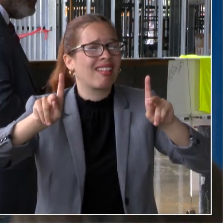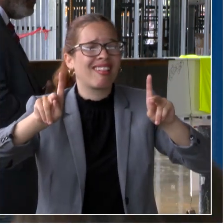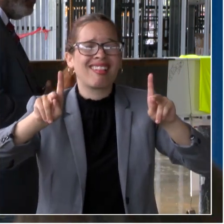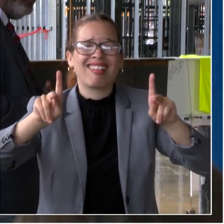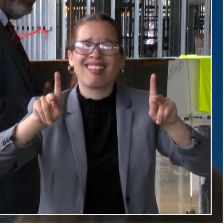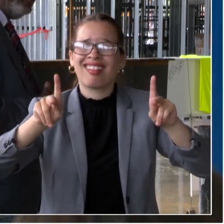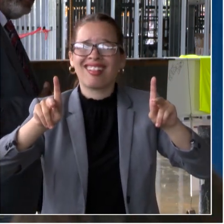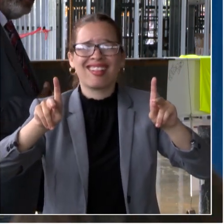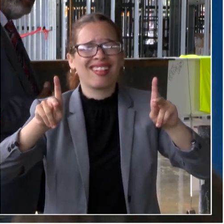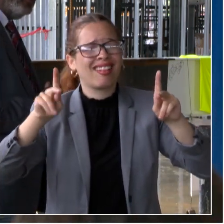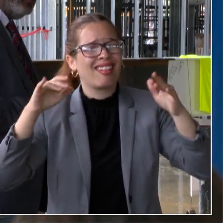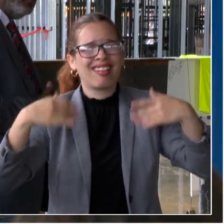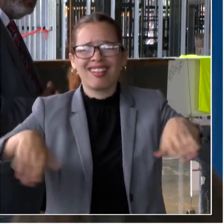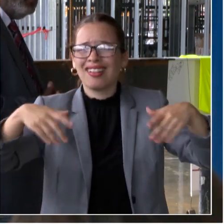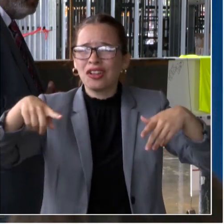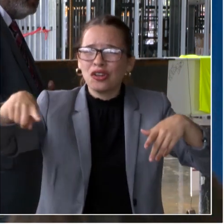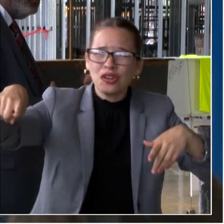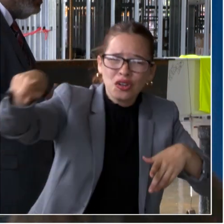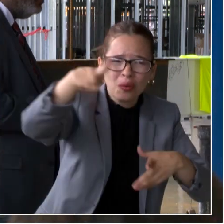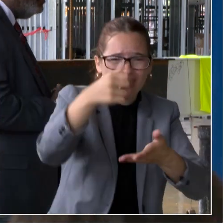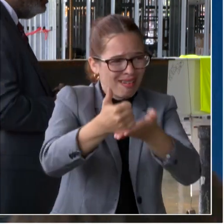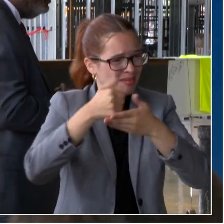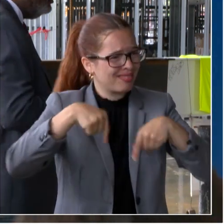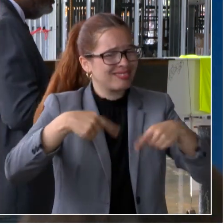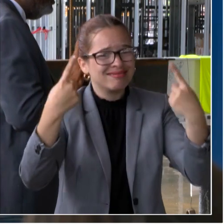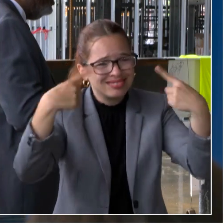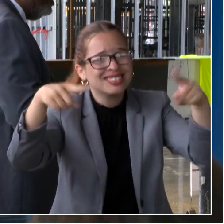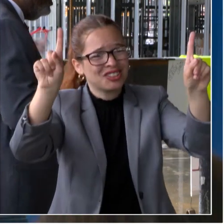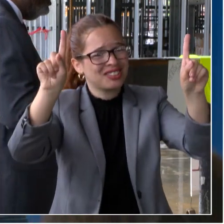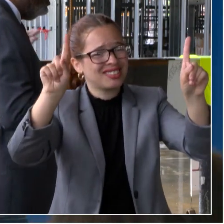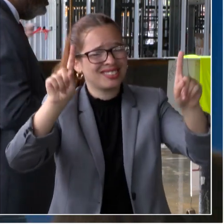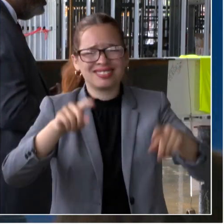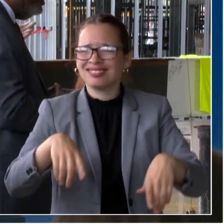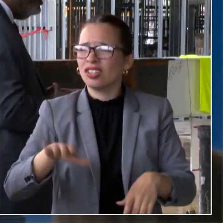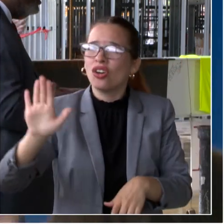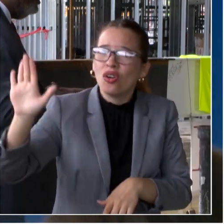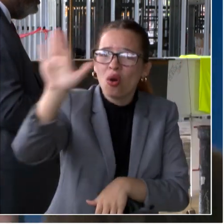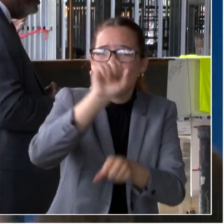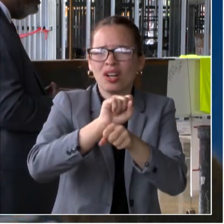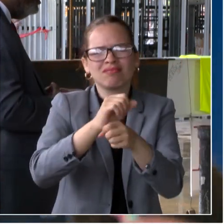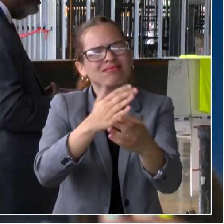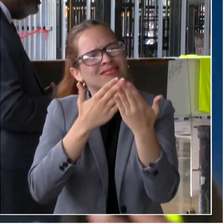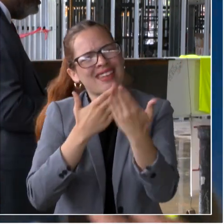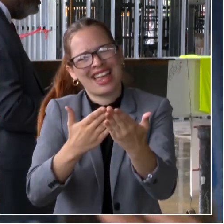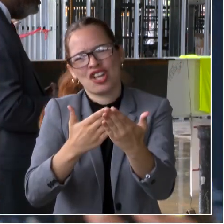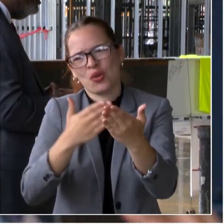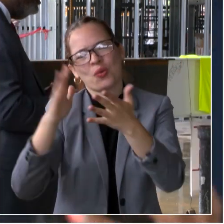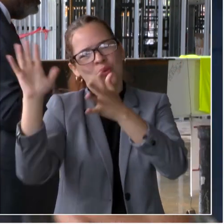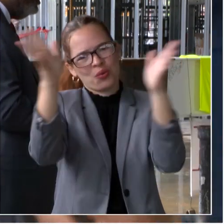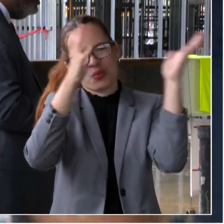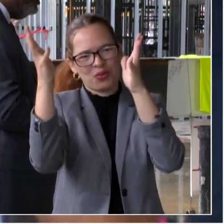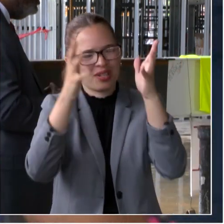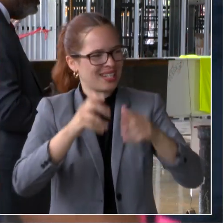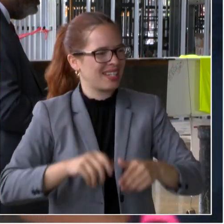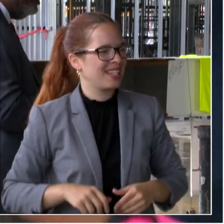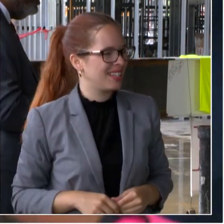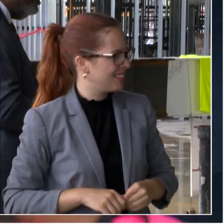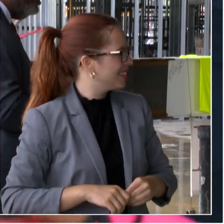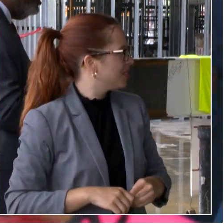now making this happen. So let's have a big round of applause for all the people now who